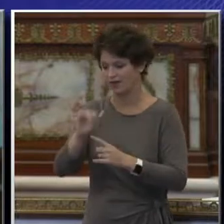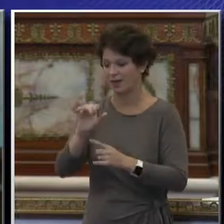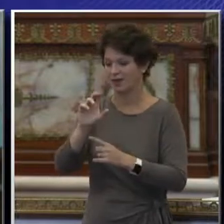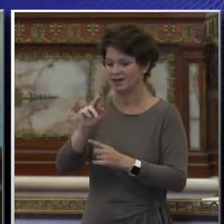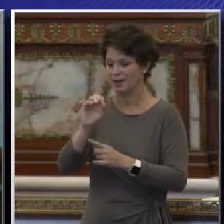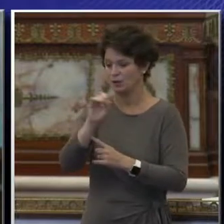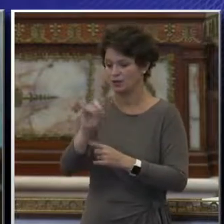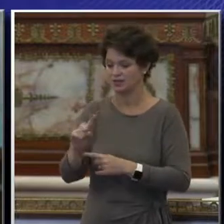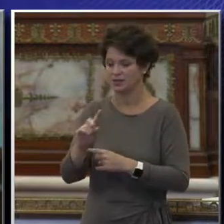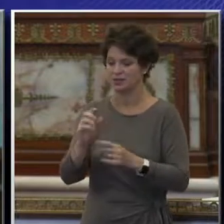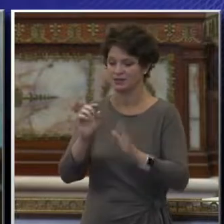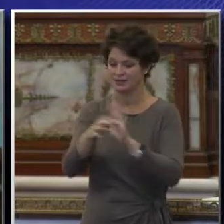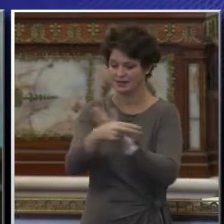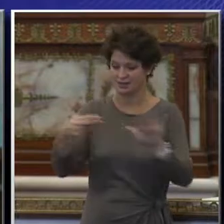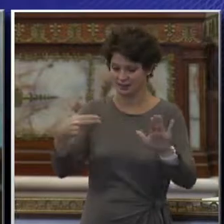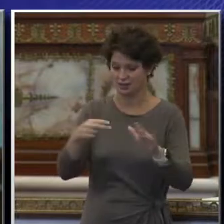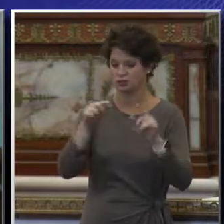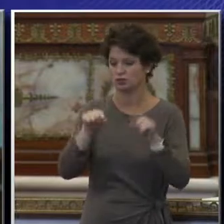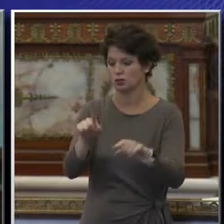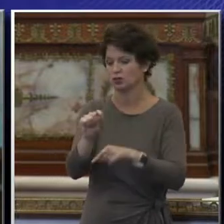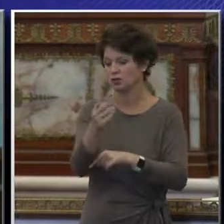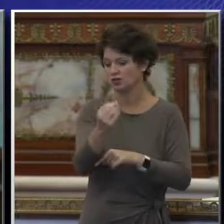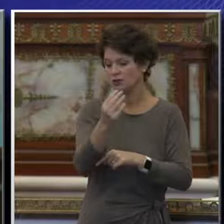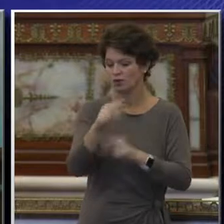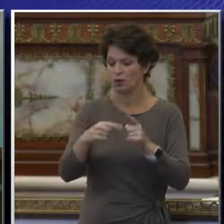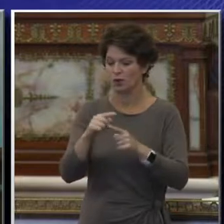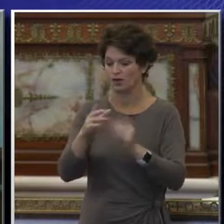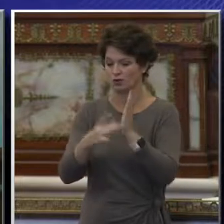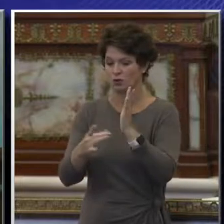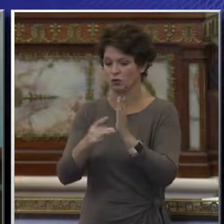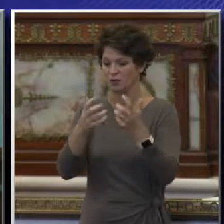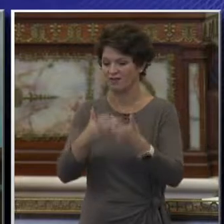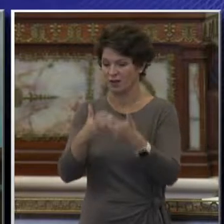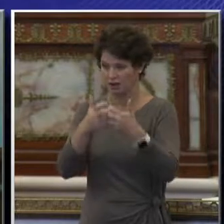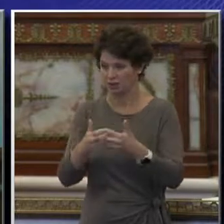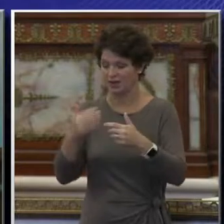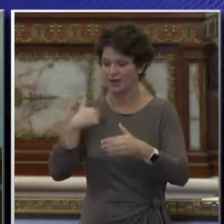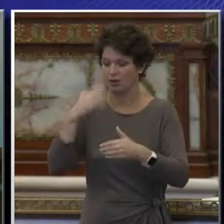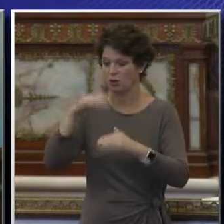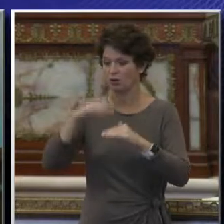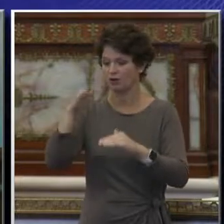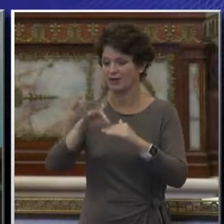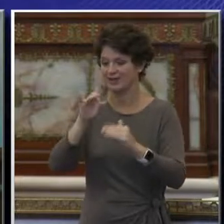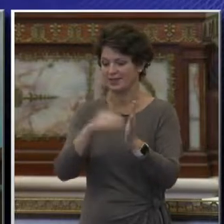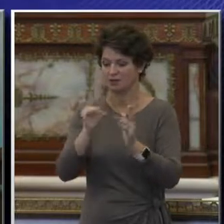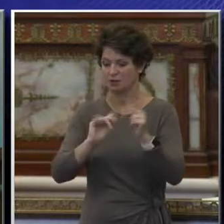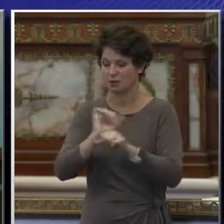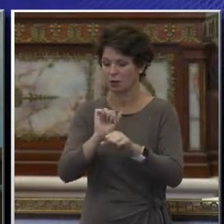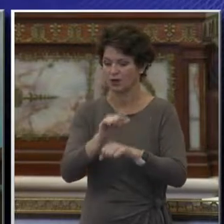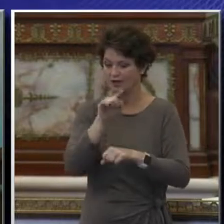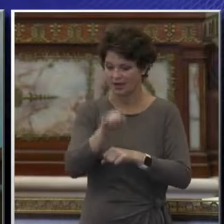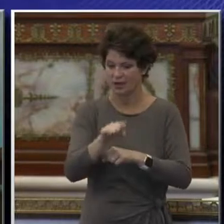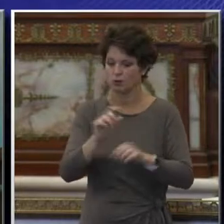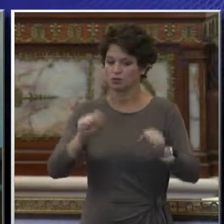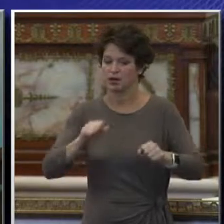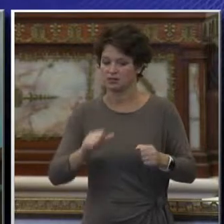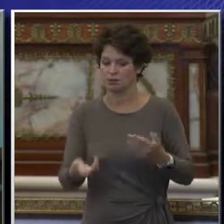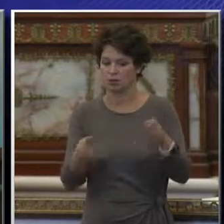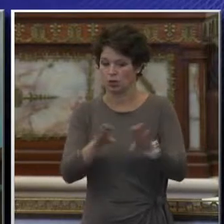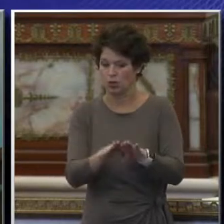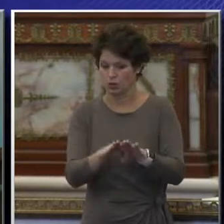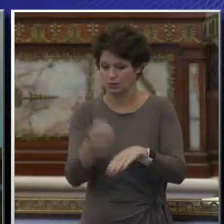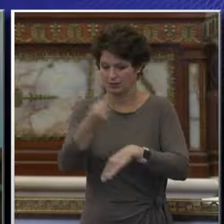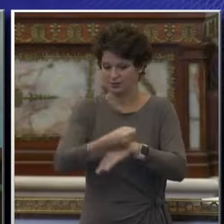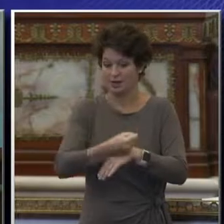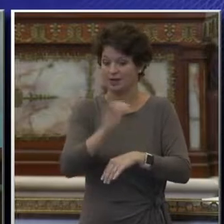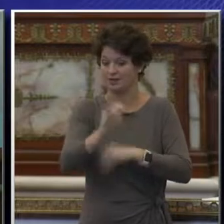designation in 2014, when the refinery, employing nearly 8,000 people, was threatened with closure. At